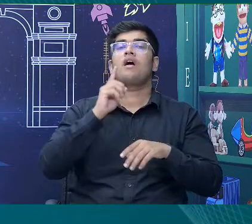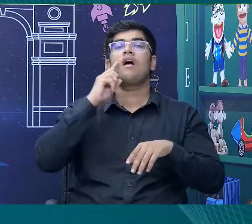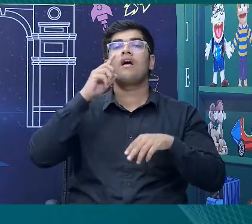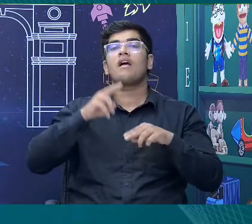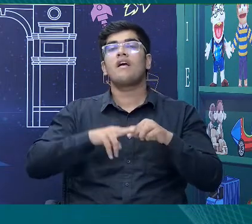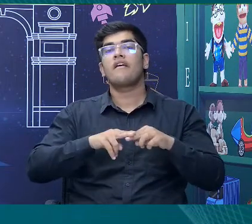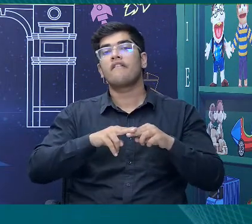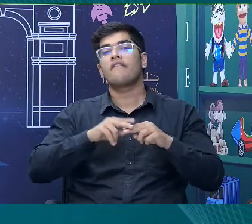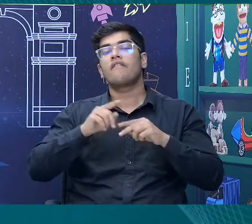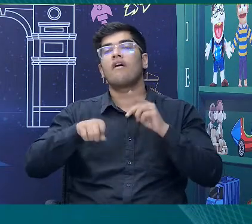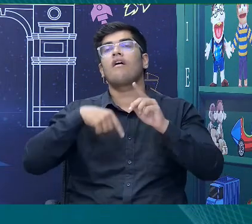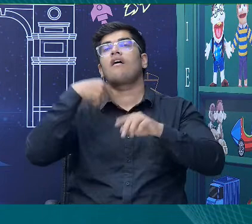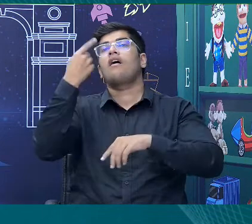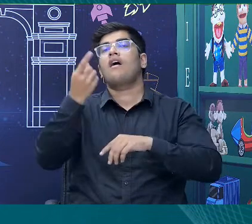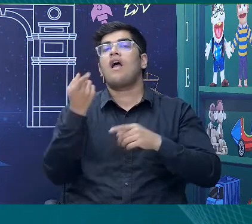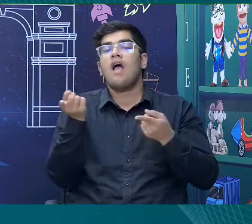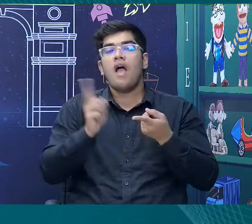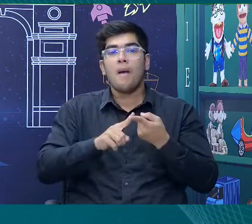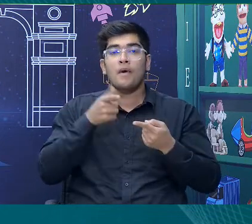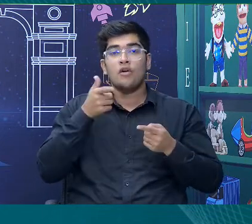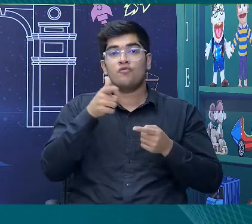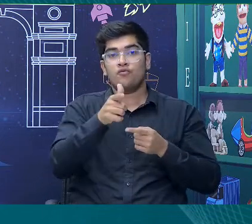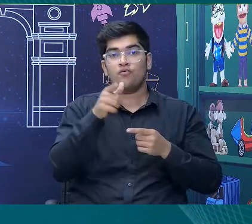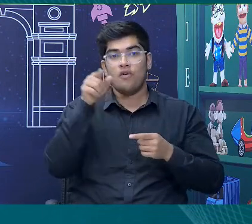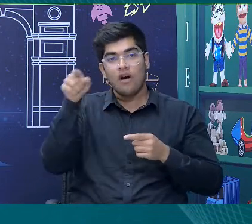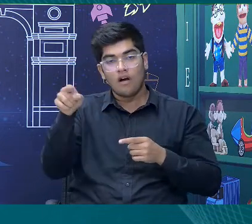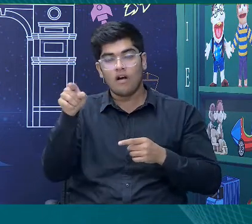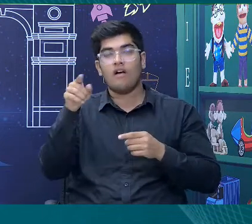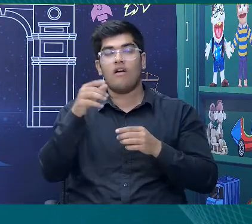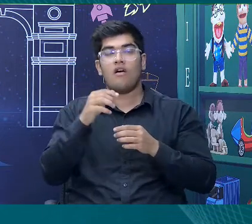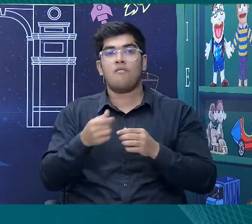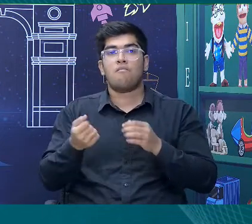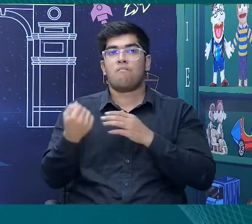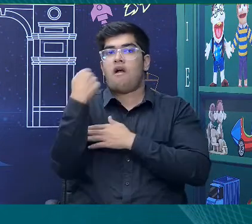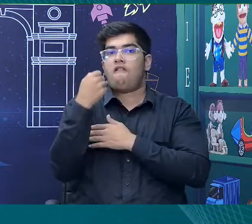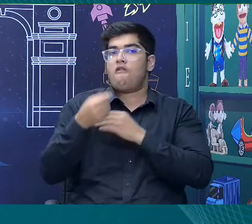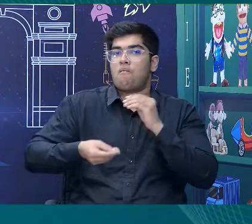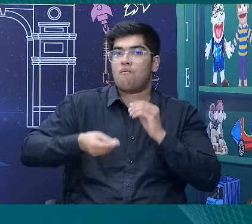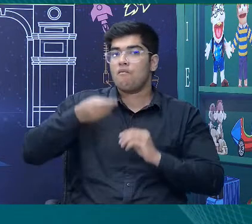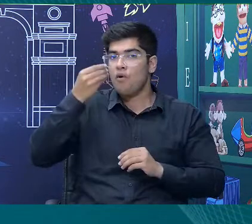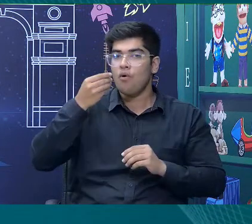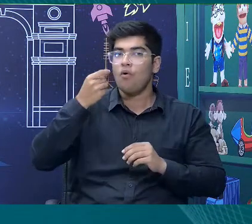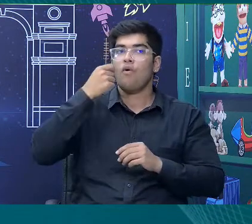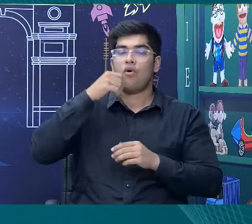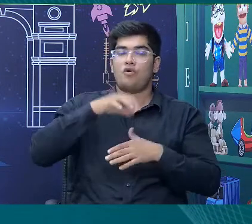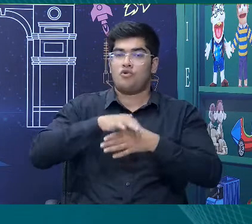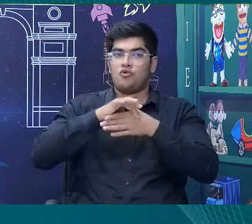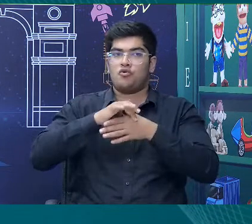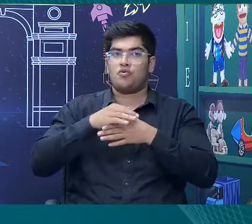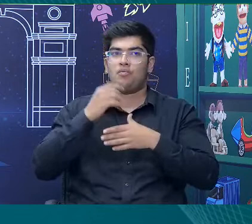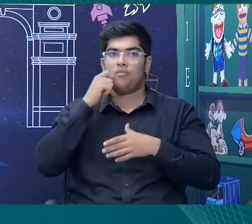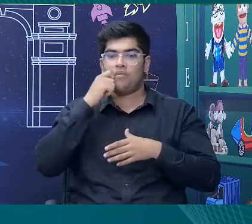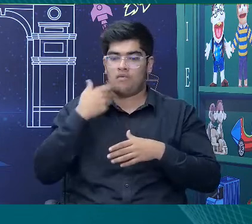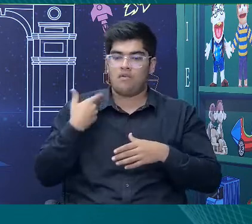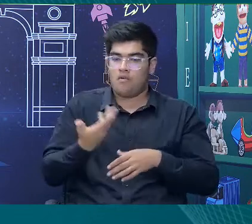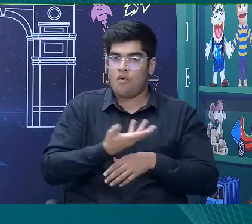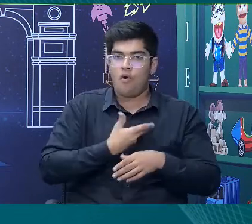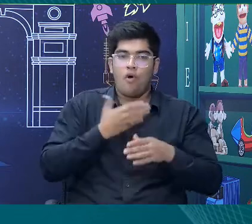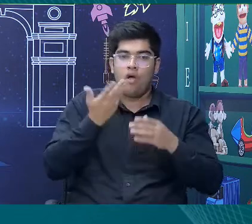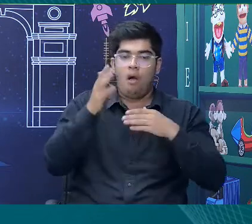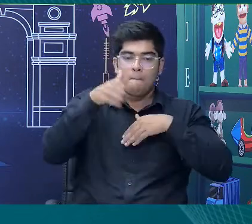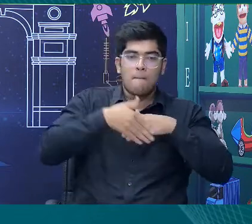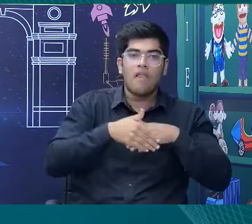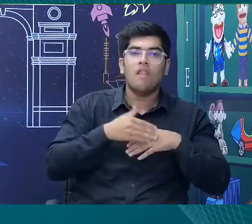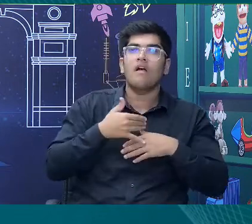all powerful and developed human traps? So then how would you feel about it? So there can be a talk like that to establish what a